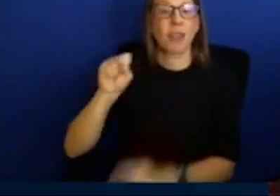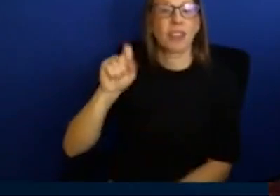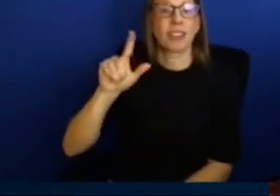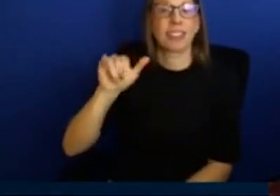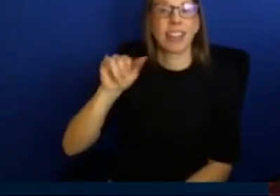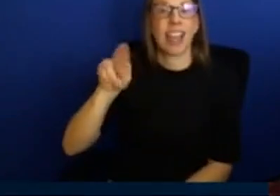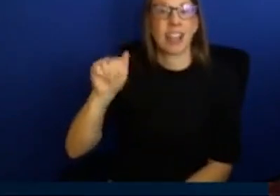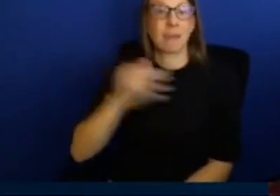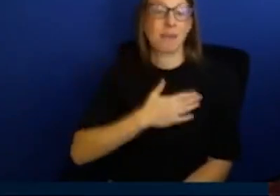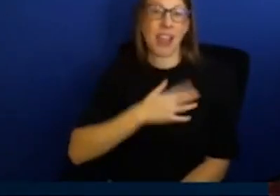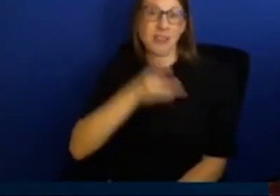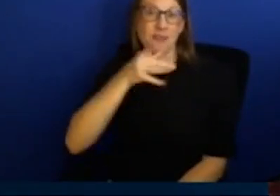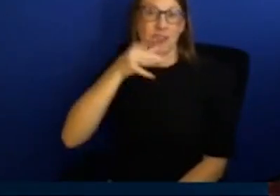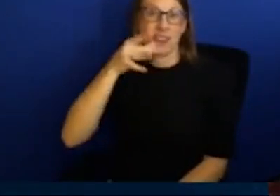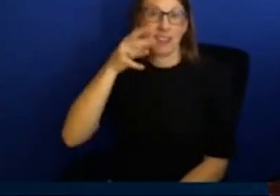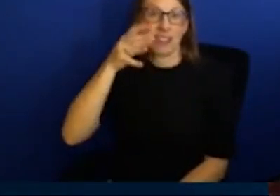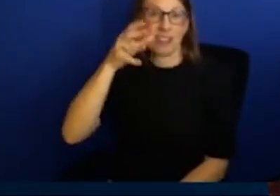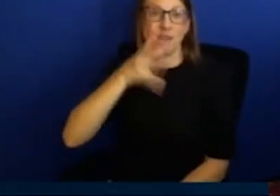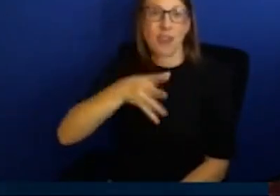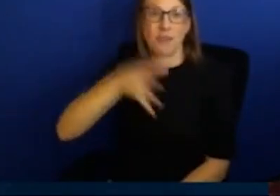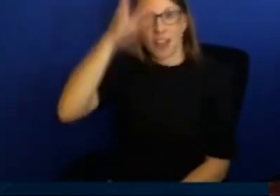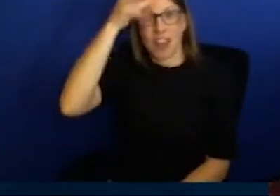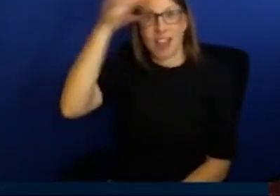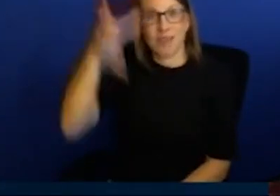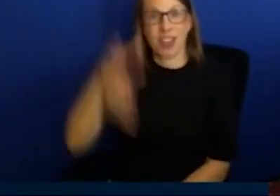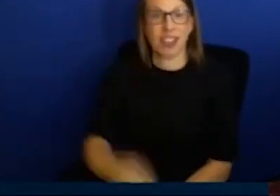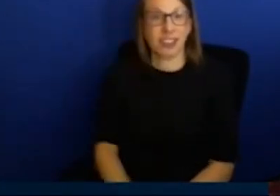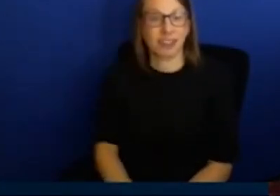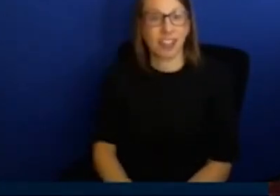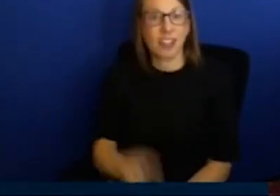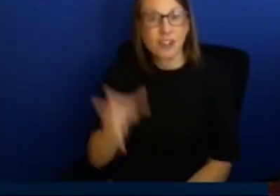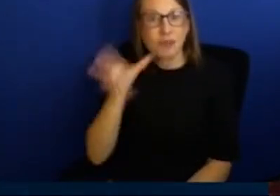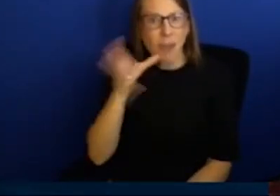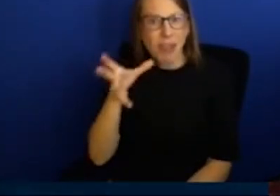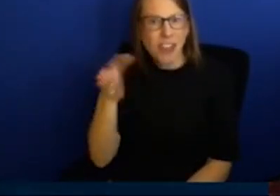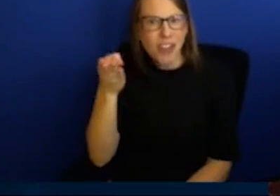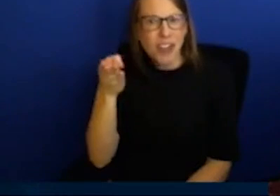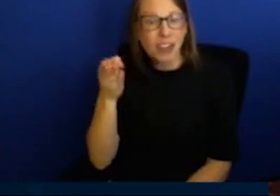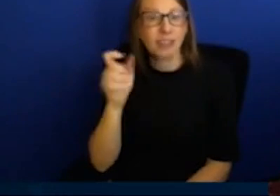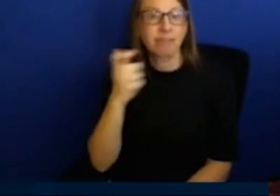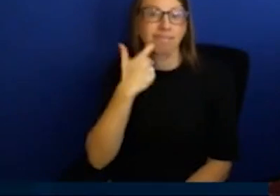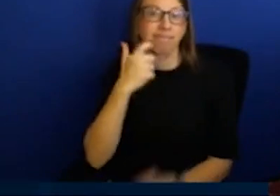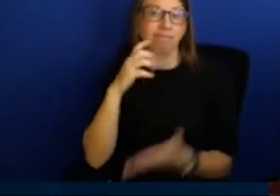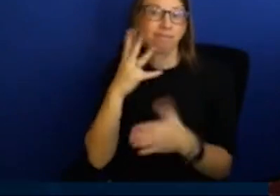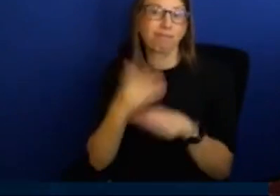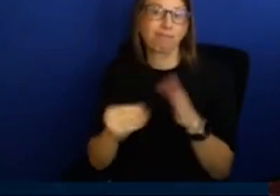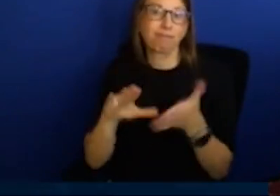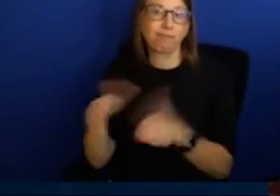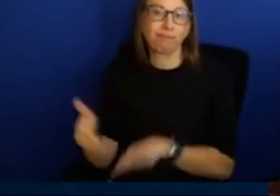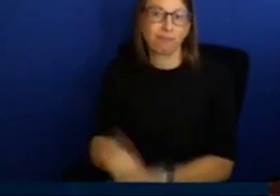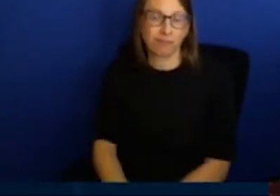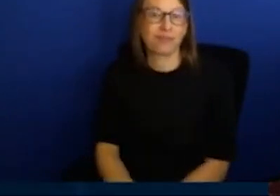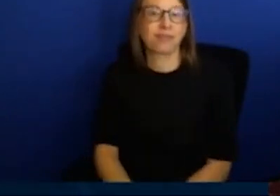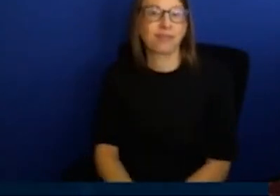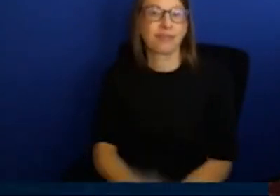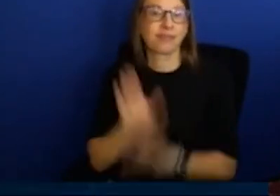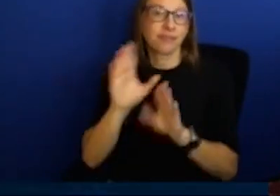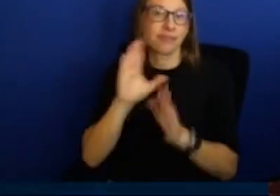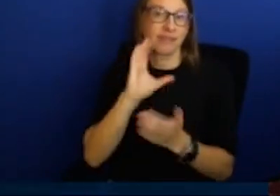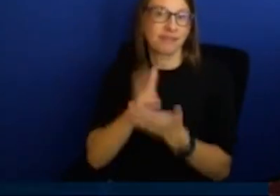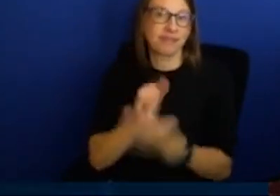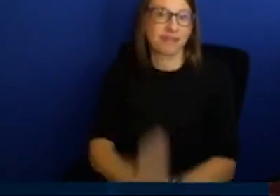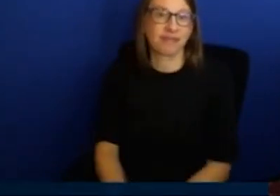There you go. Grandma Stella, There Grandpa they Darryl. are. Yeah. Is that your grandmother? Yeah, she just Did passed you- away. Yeah, yes. that's a great pick. So lots.